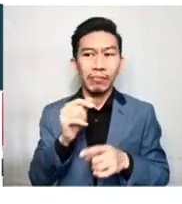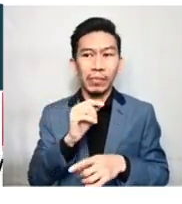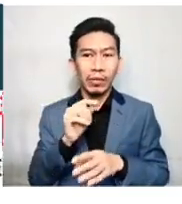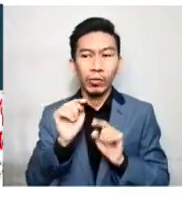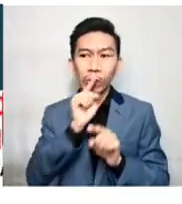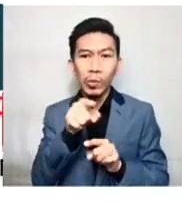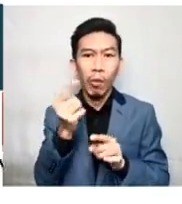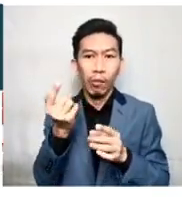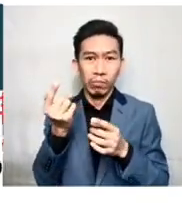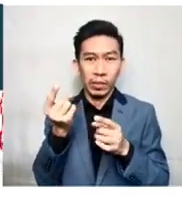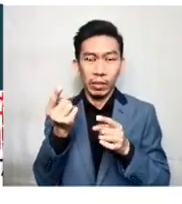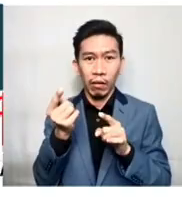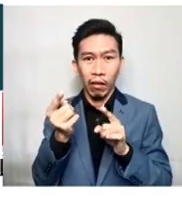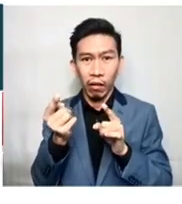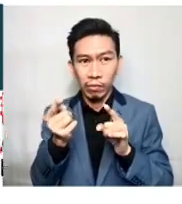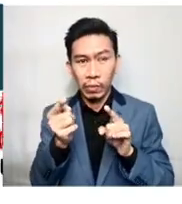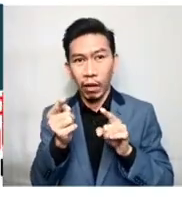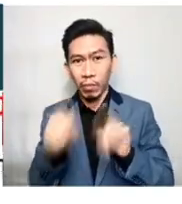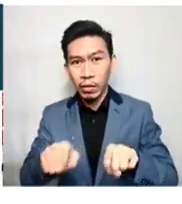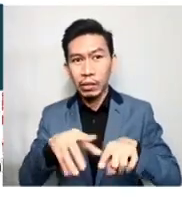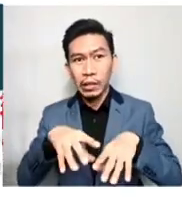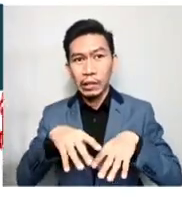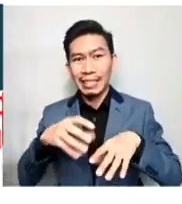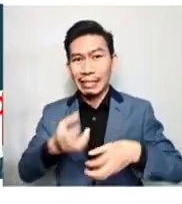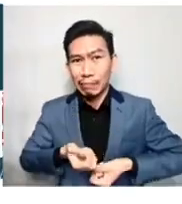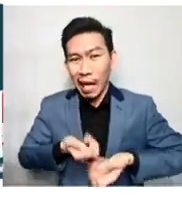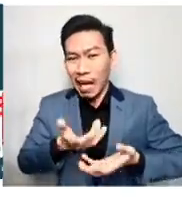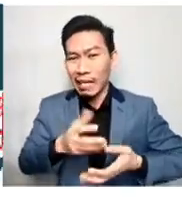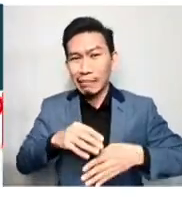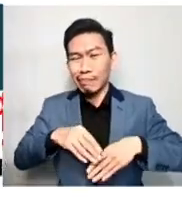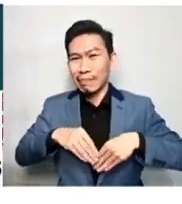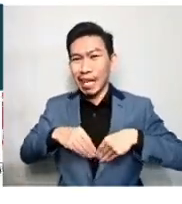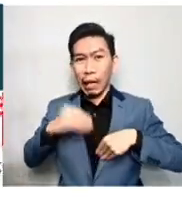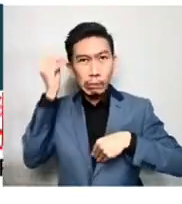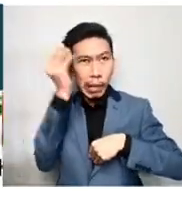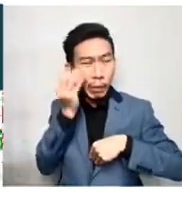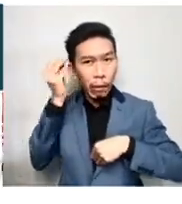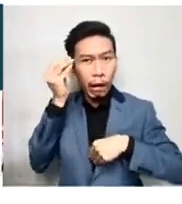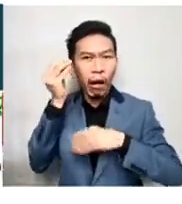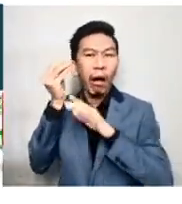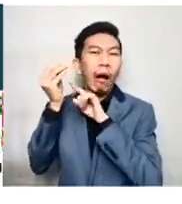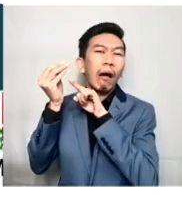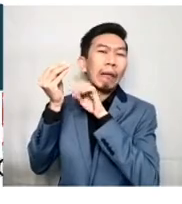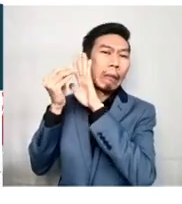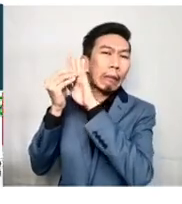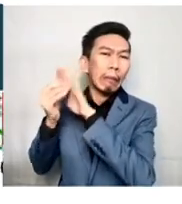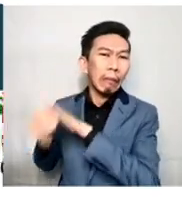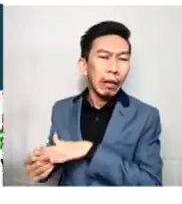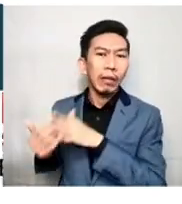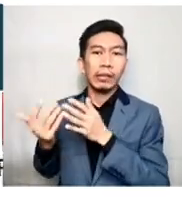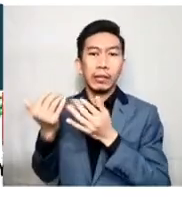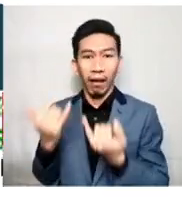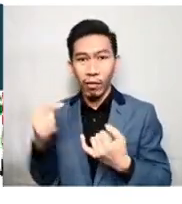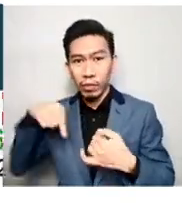it silences your exercise of critical thinking, no? And in the current state of affairs in our country,